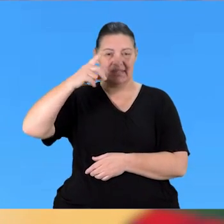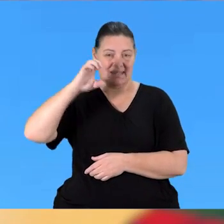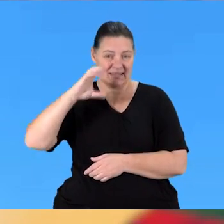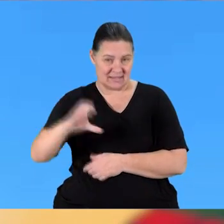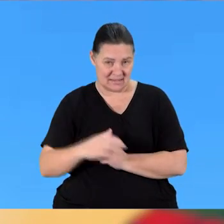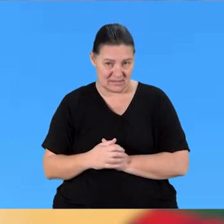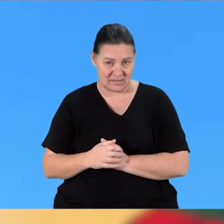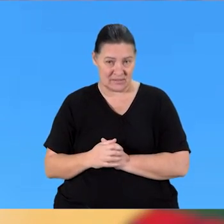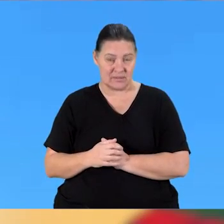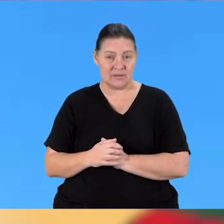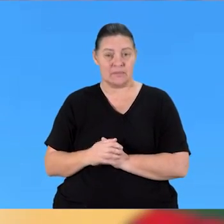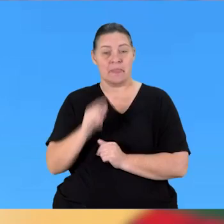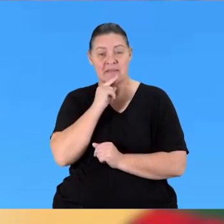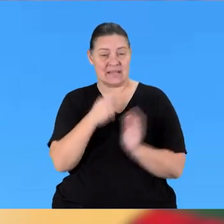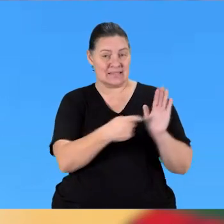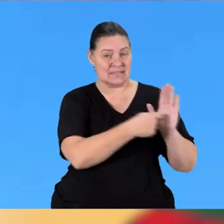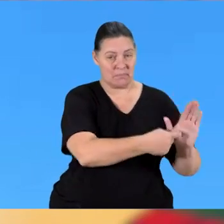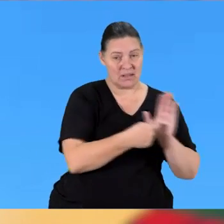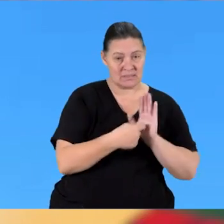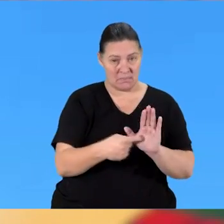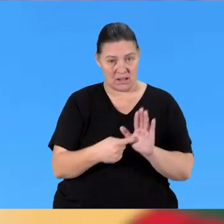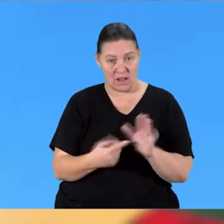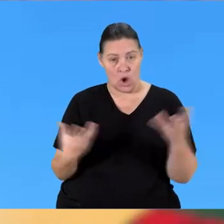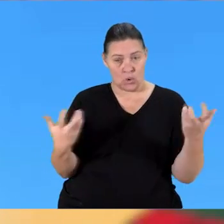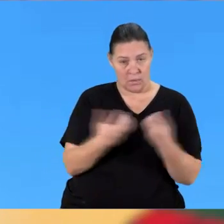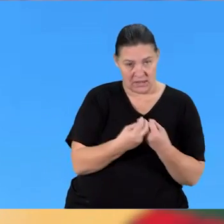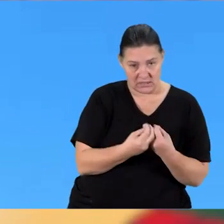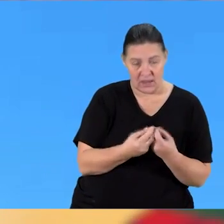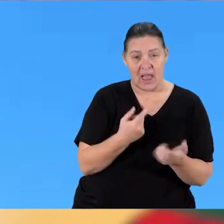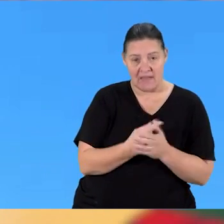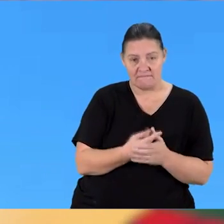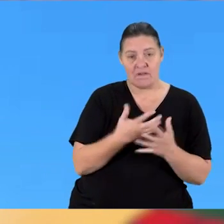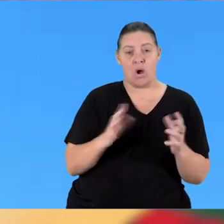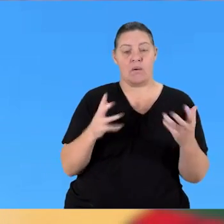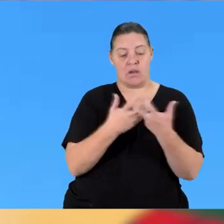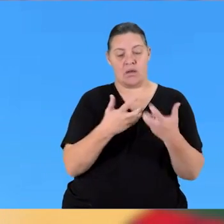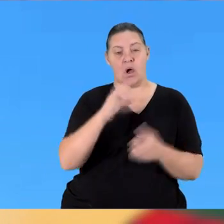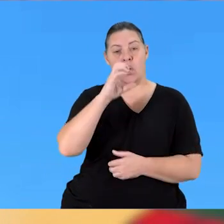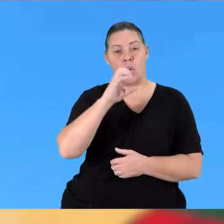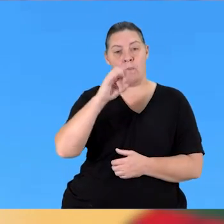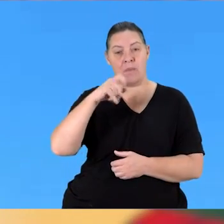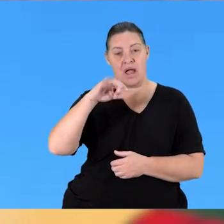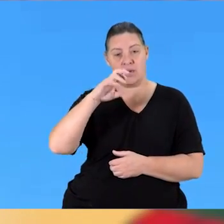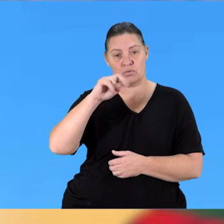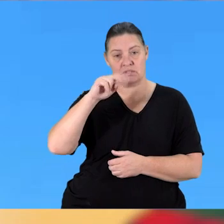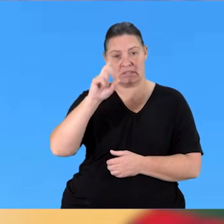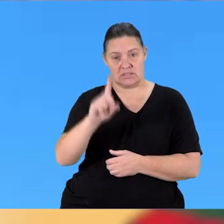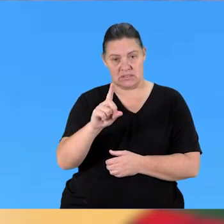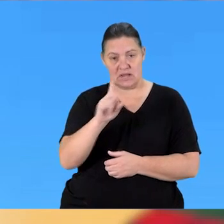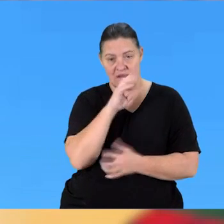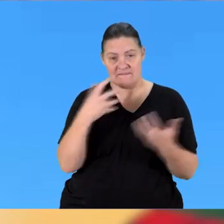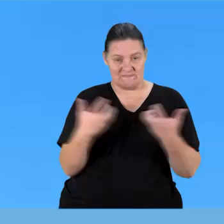And a combination of those symbols from the periodic table, they form a compound in a certain or fixed